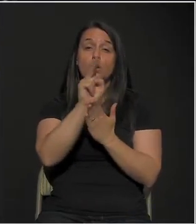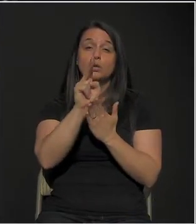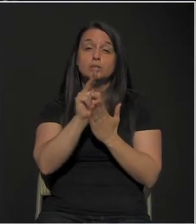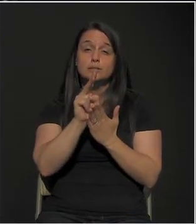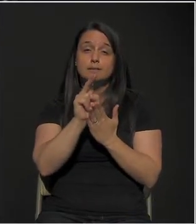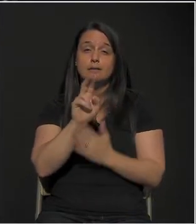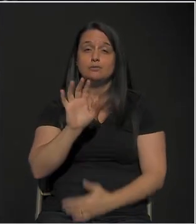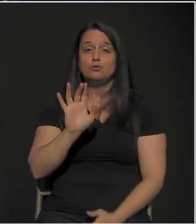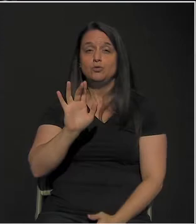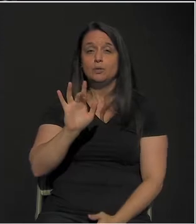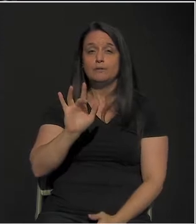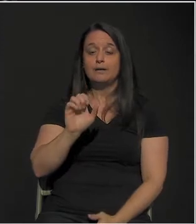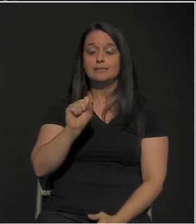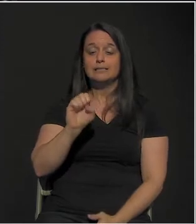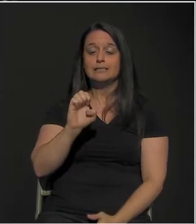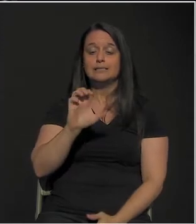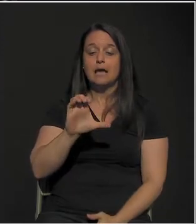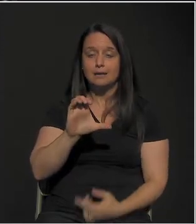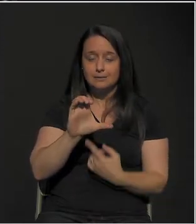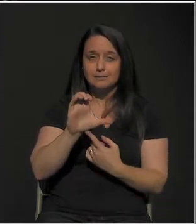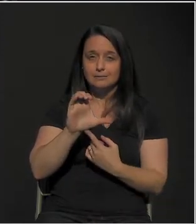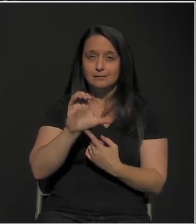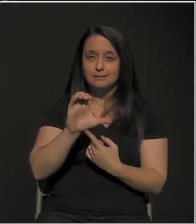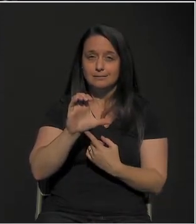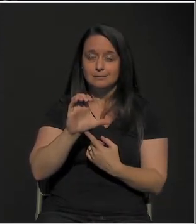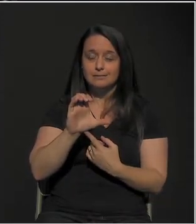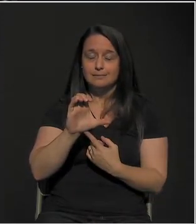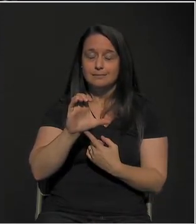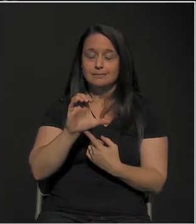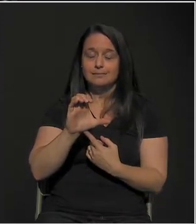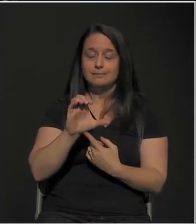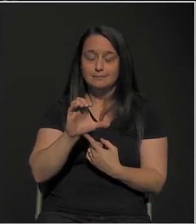25 seconds. He missed it by 25 seconds.